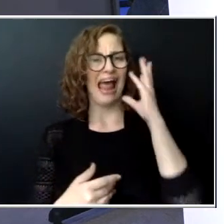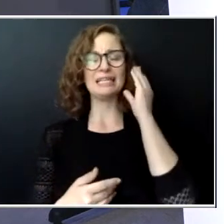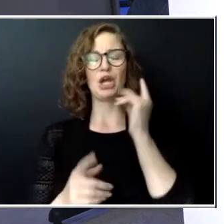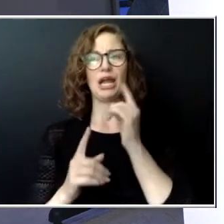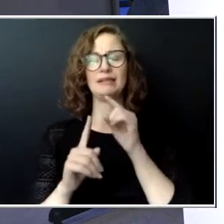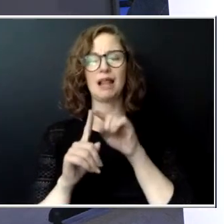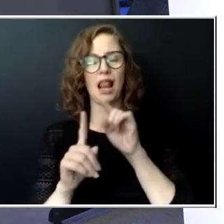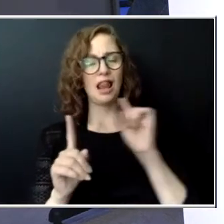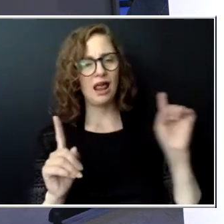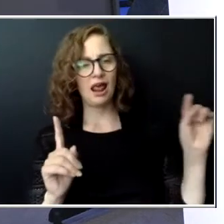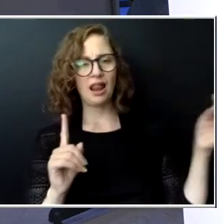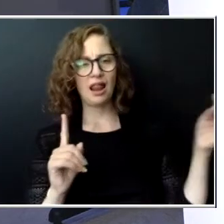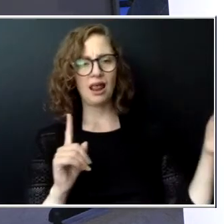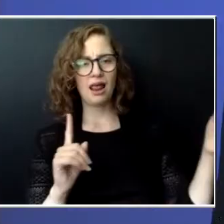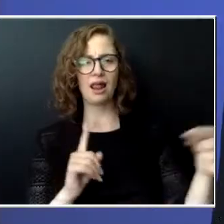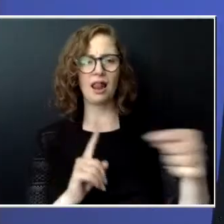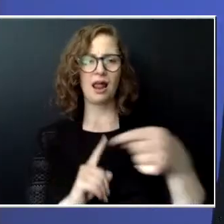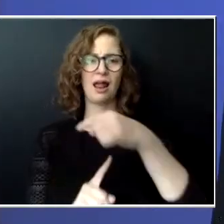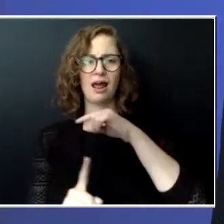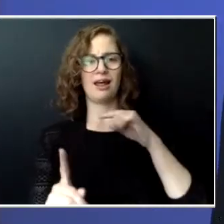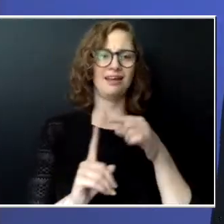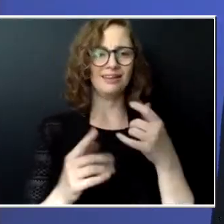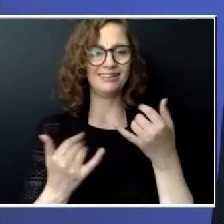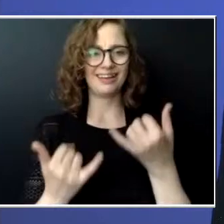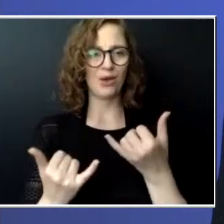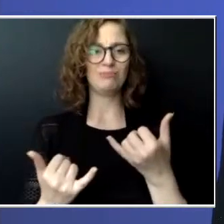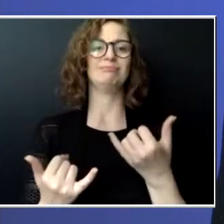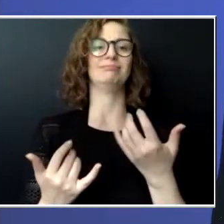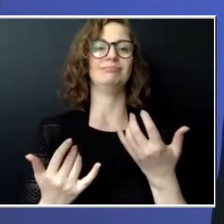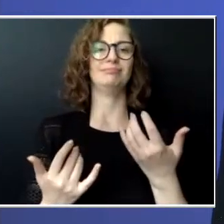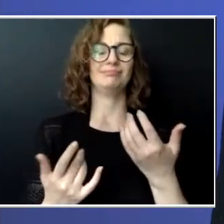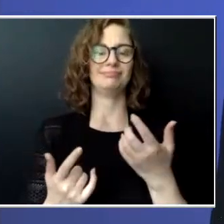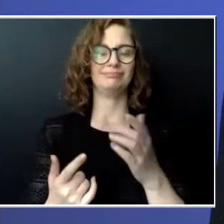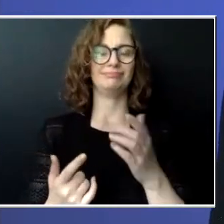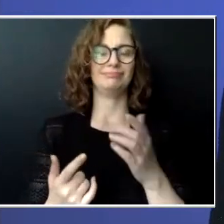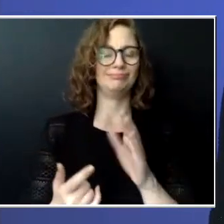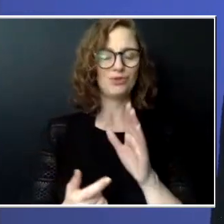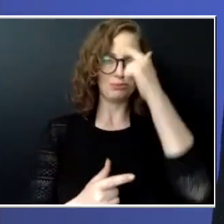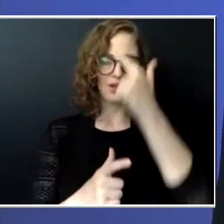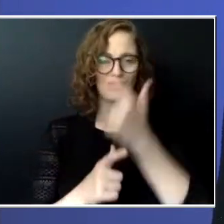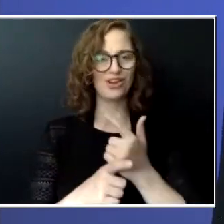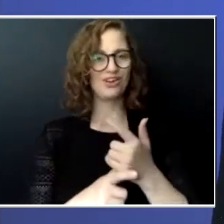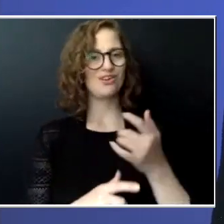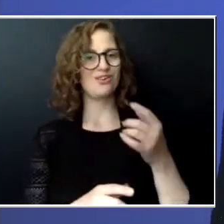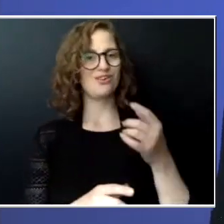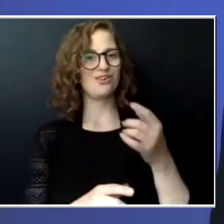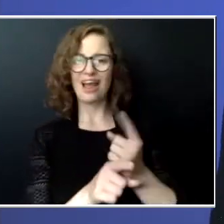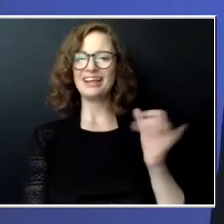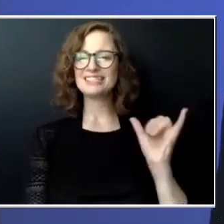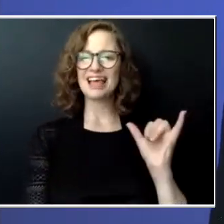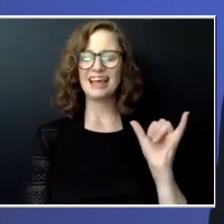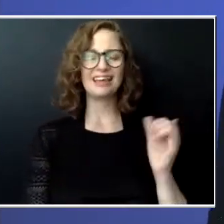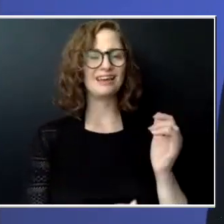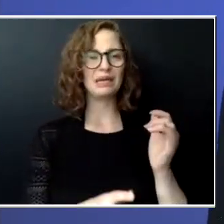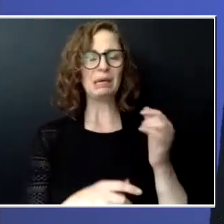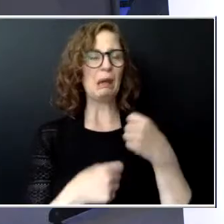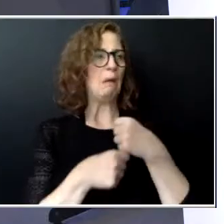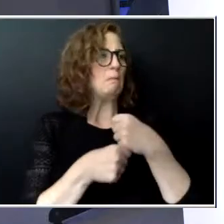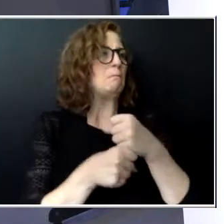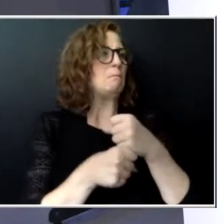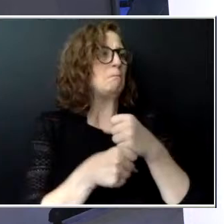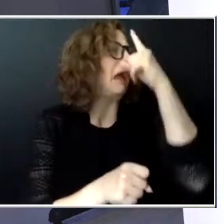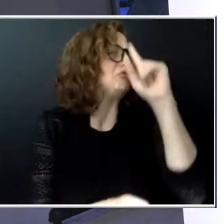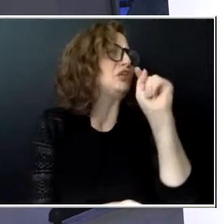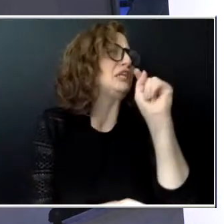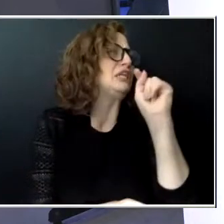yeah, it's like a fairy tale, a book you would read, or Right, the perfect some fairy tale, Todd. made-for-TV movie. Yeah. Right. Yes, made